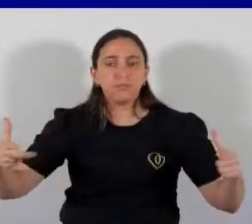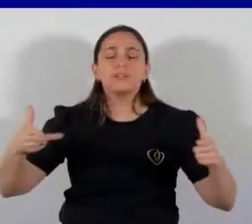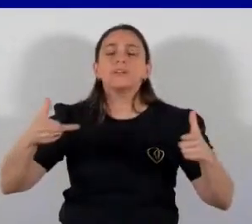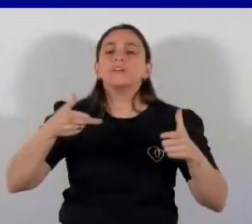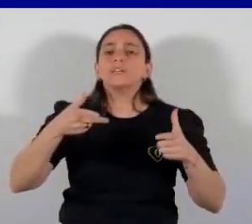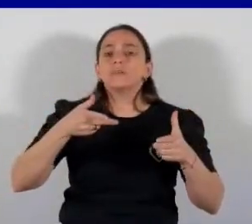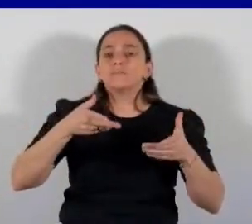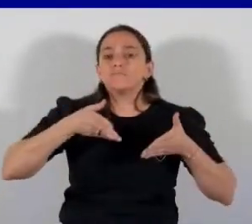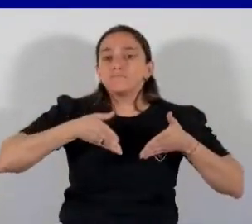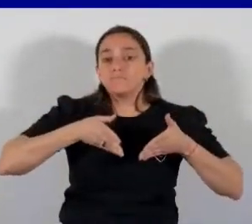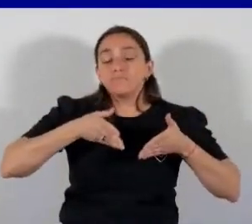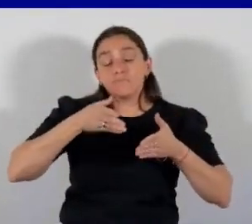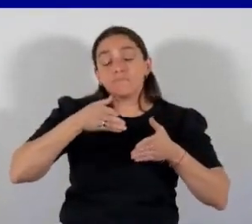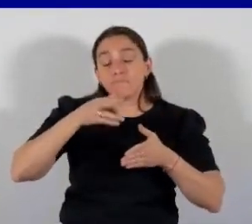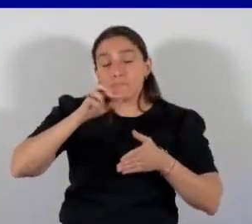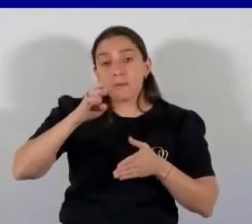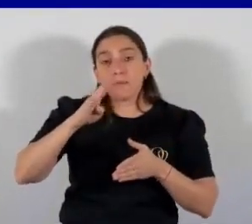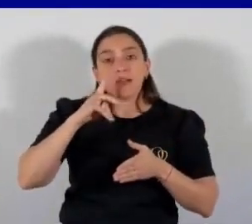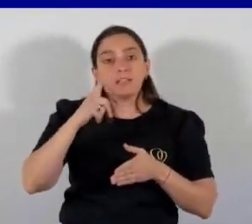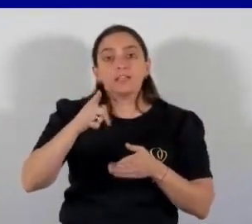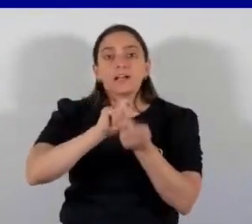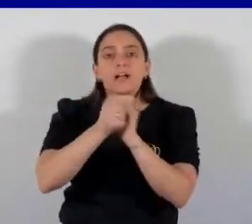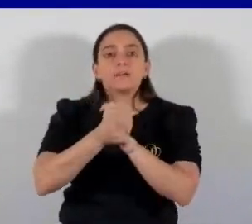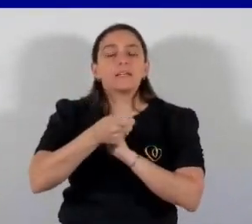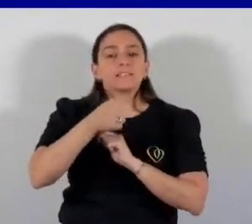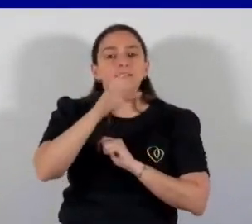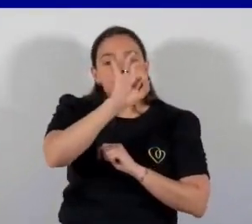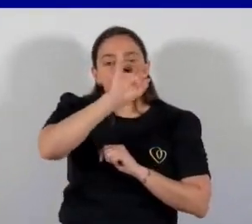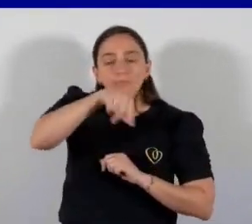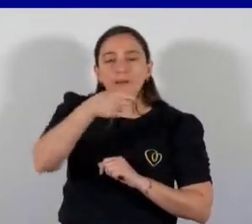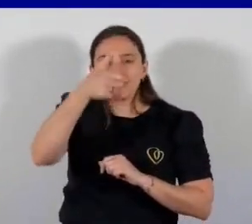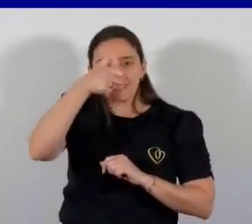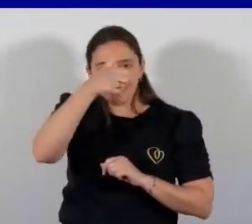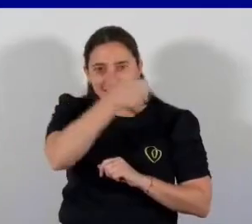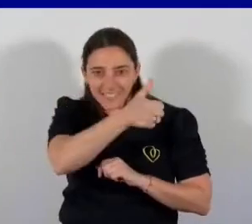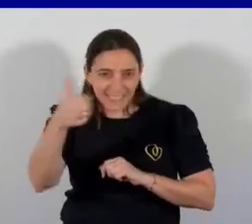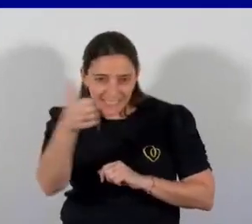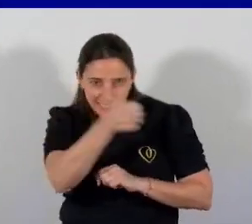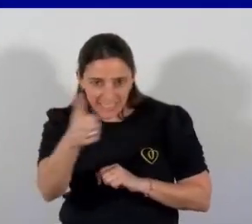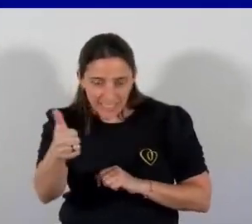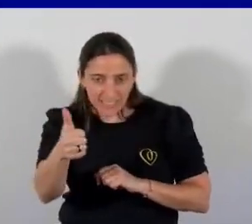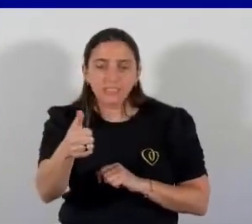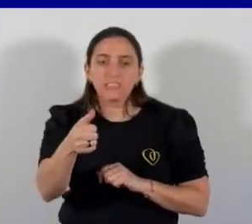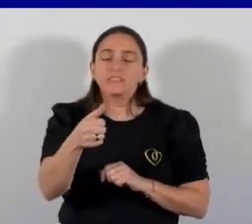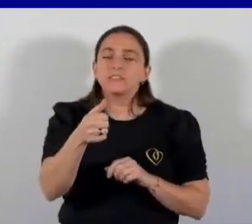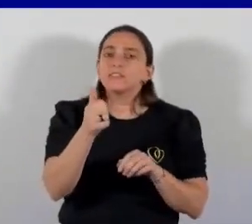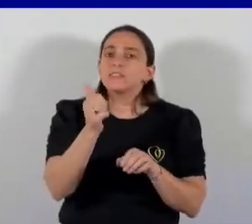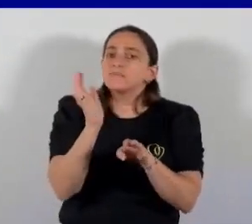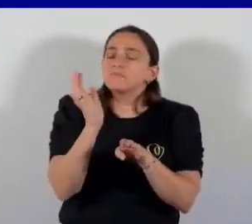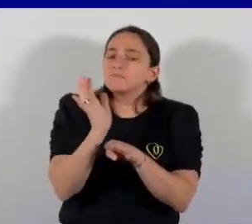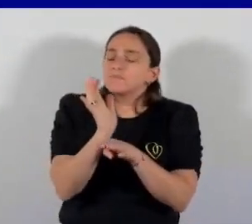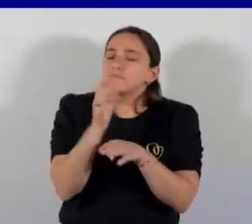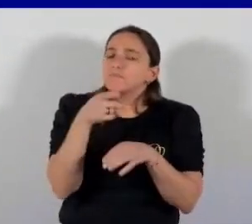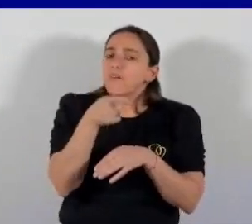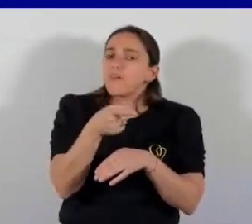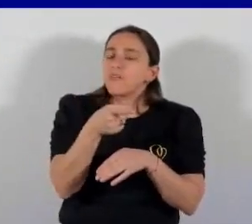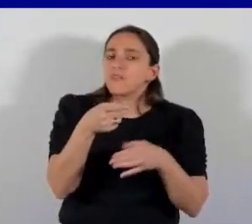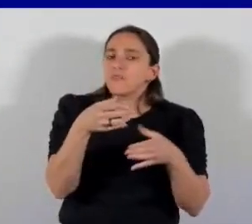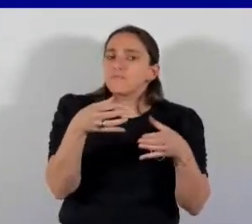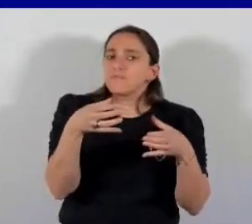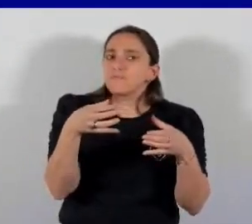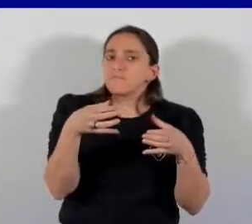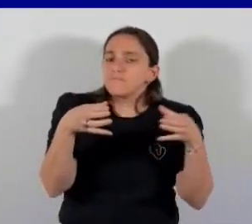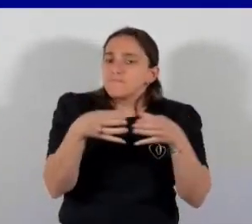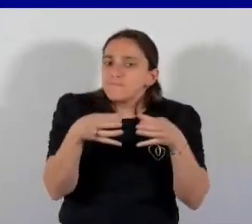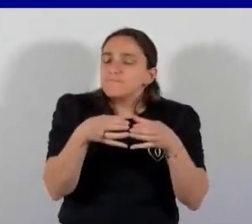acceleration of the GDP per capita growth rate pace donde and jumps to 0.66%, where more than 2/3 of